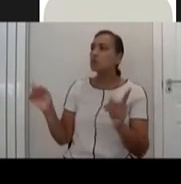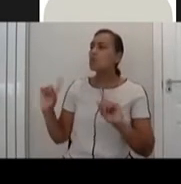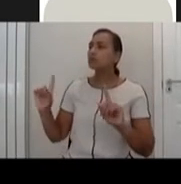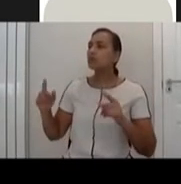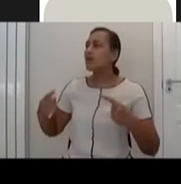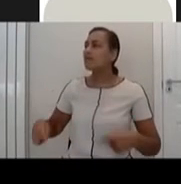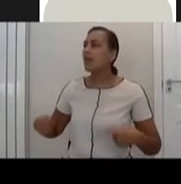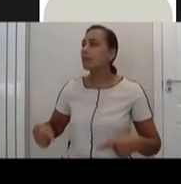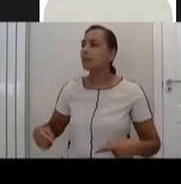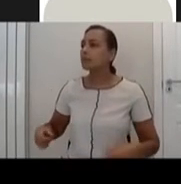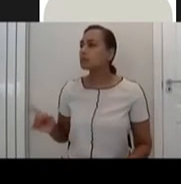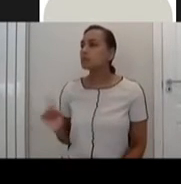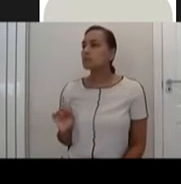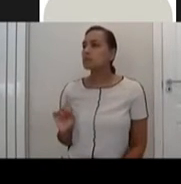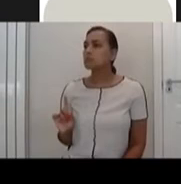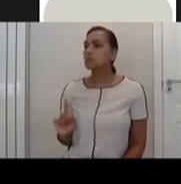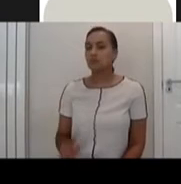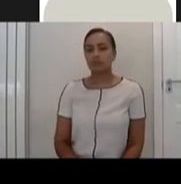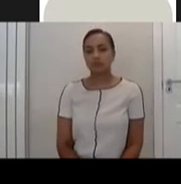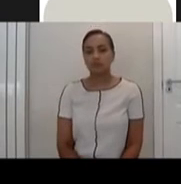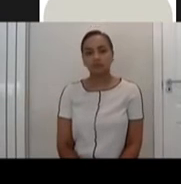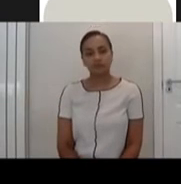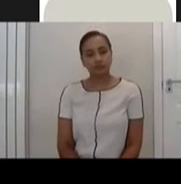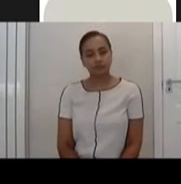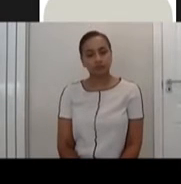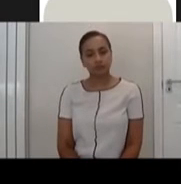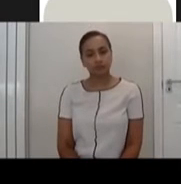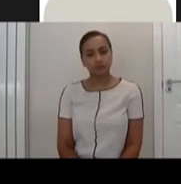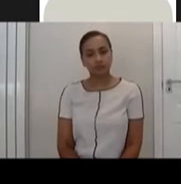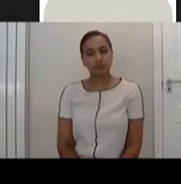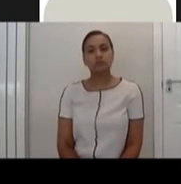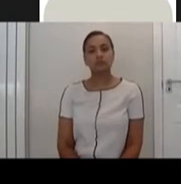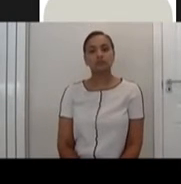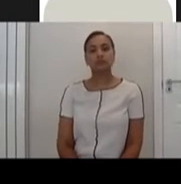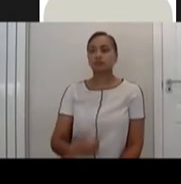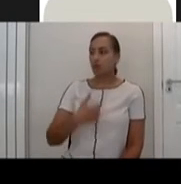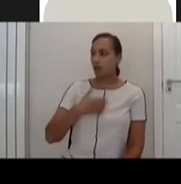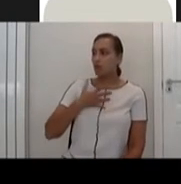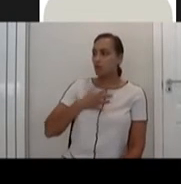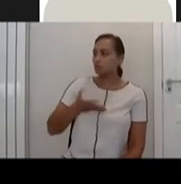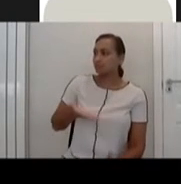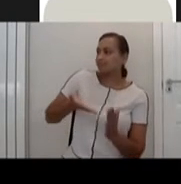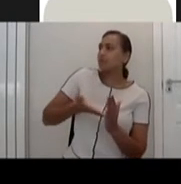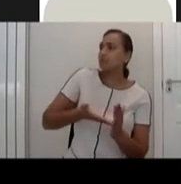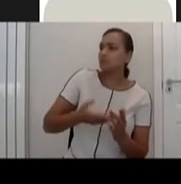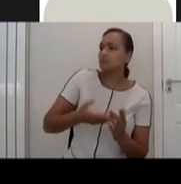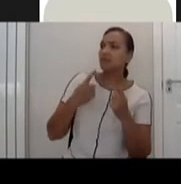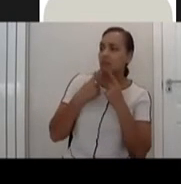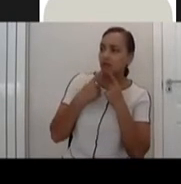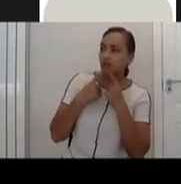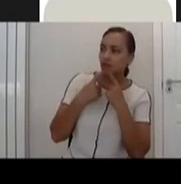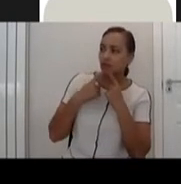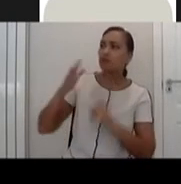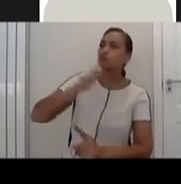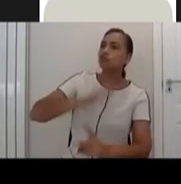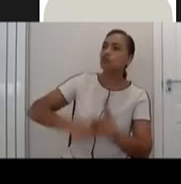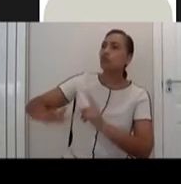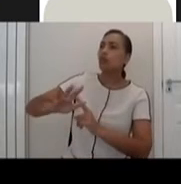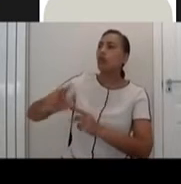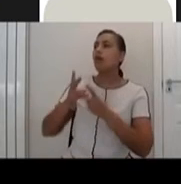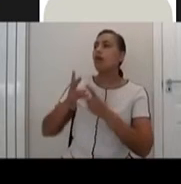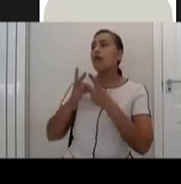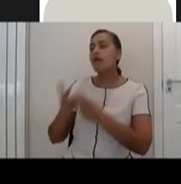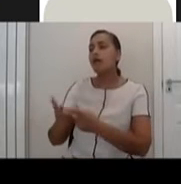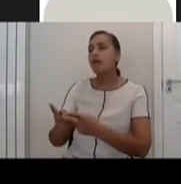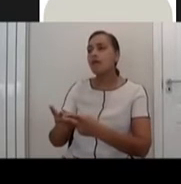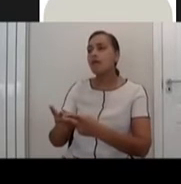system. And if I will add in there as well, in terms of social care,